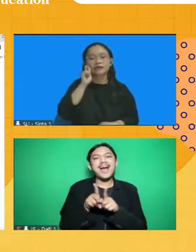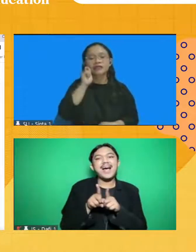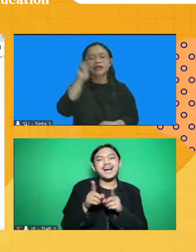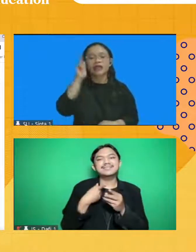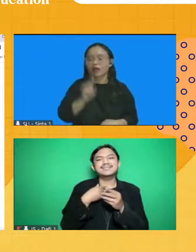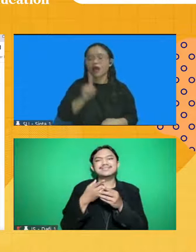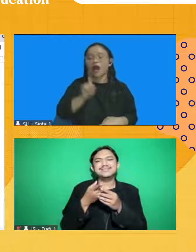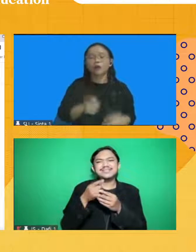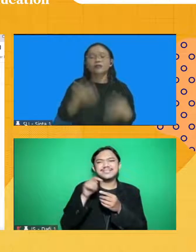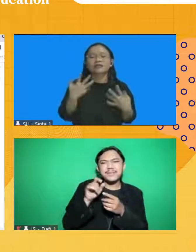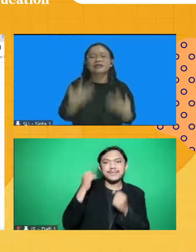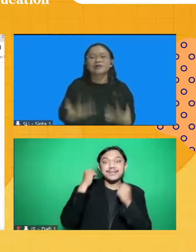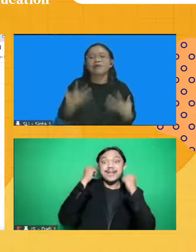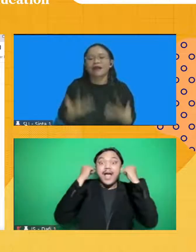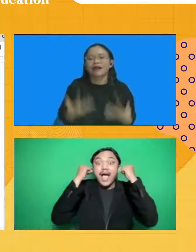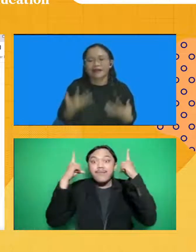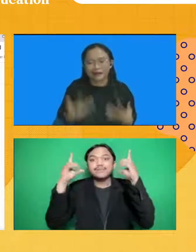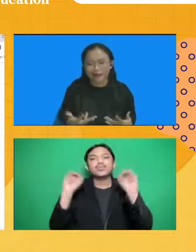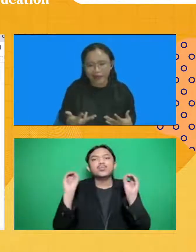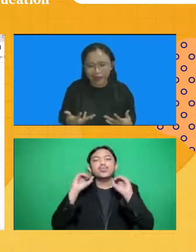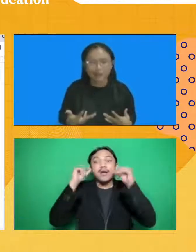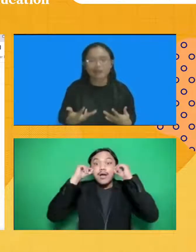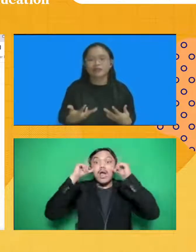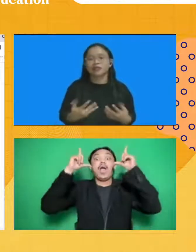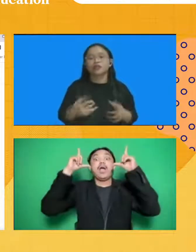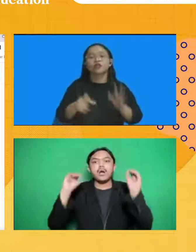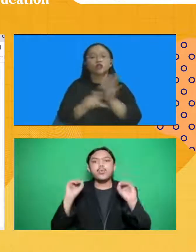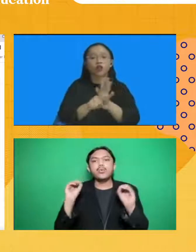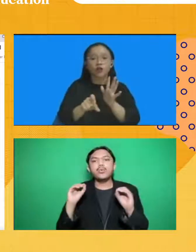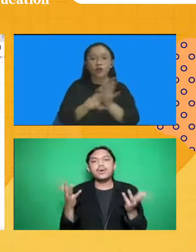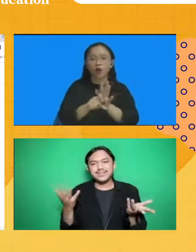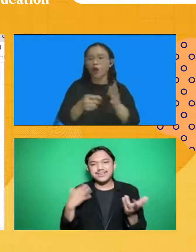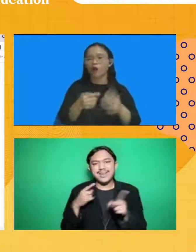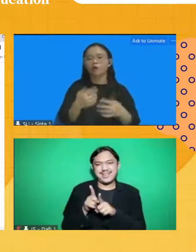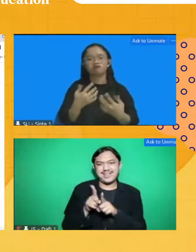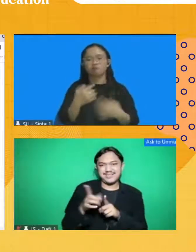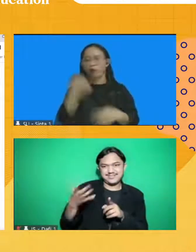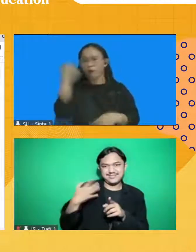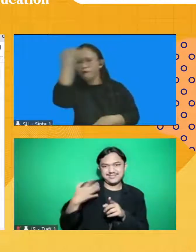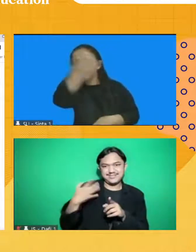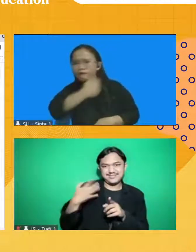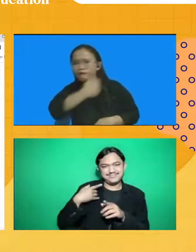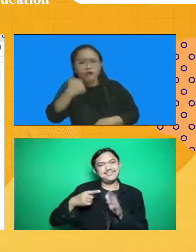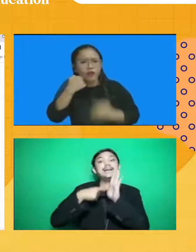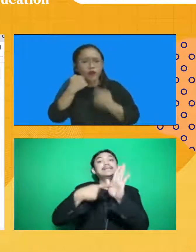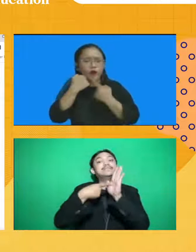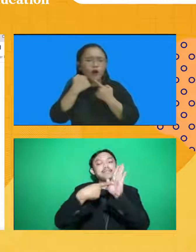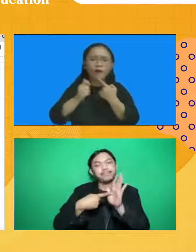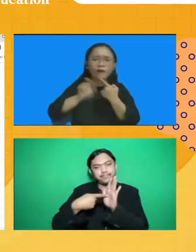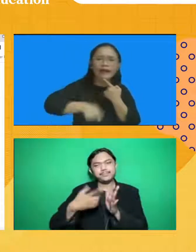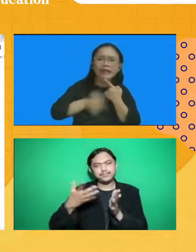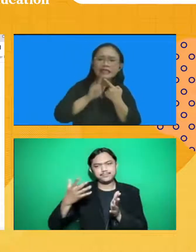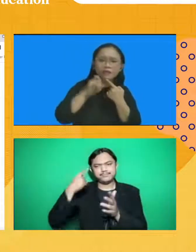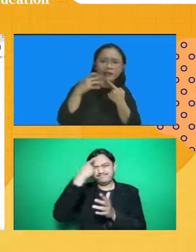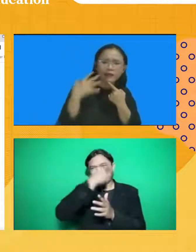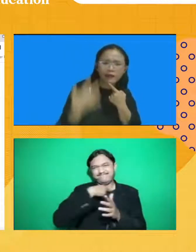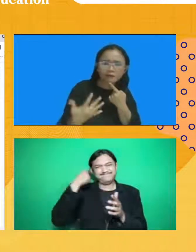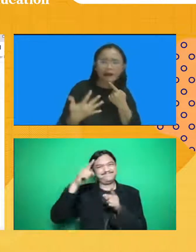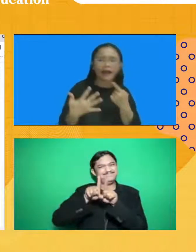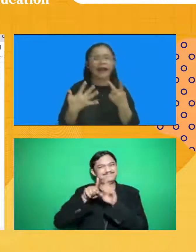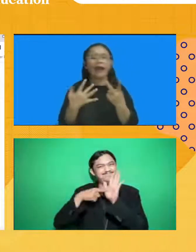about using our profile picture, using our image, that we know, that we understand we cannot control